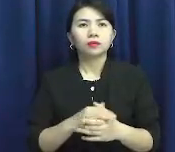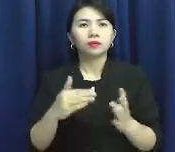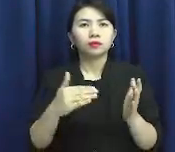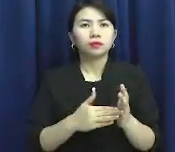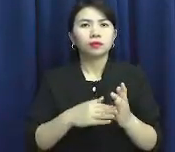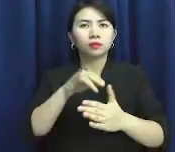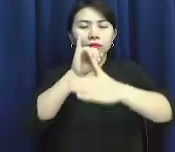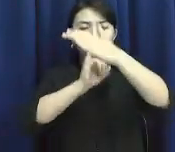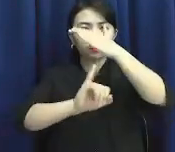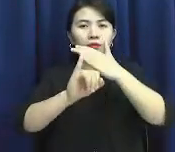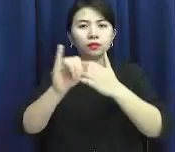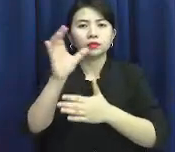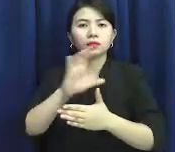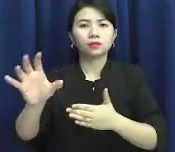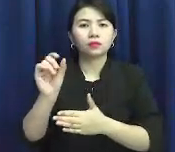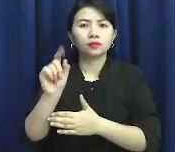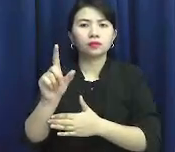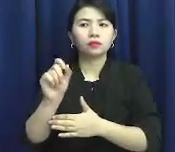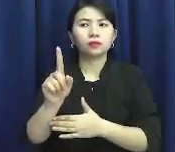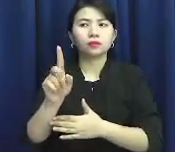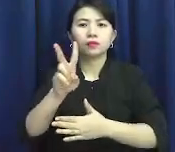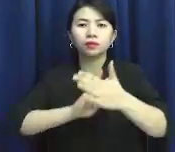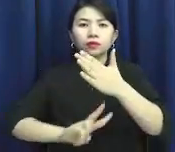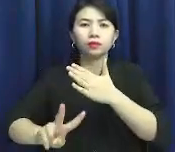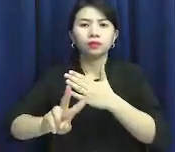Isaiah chapter 11, verse number